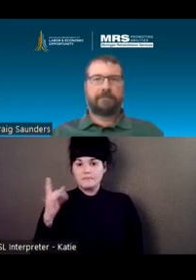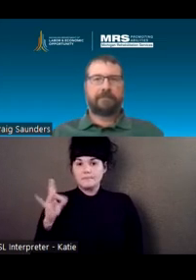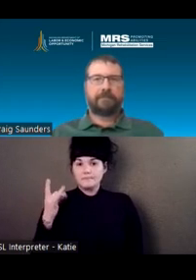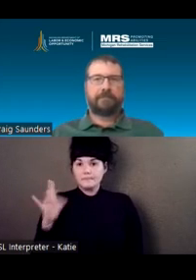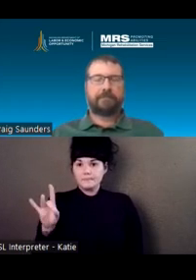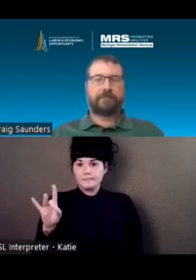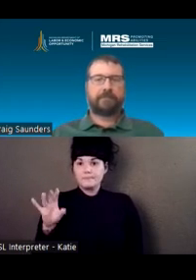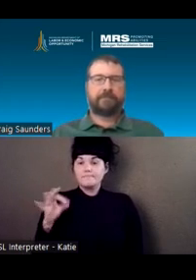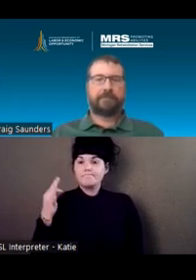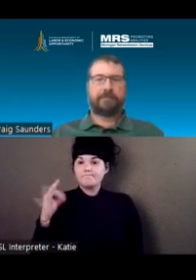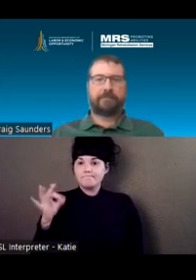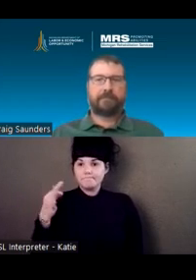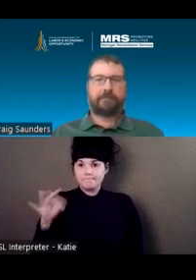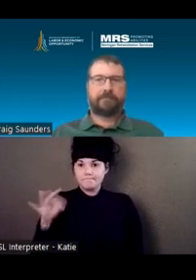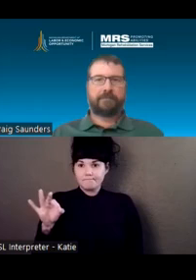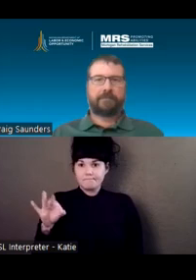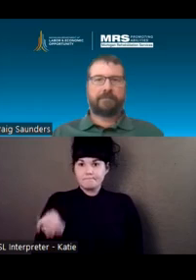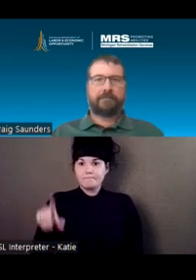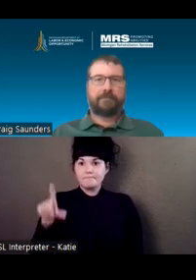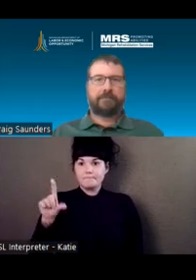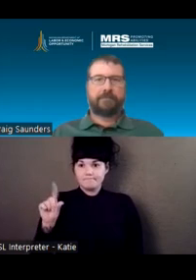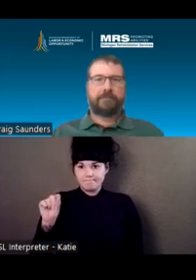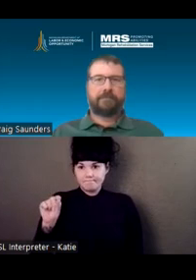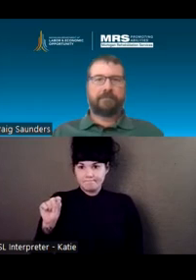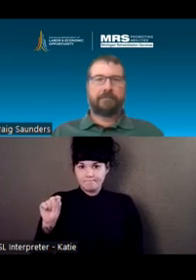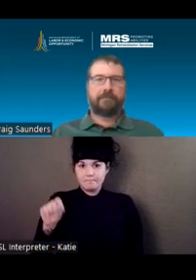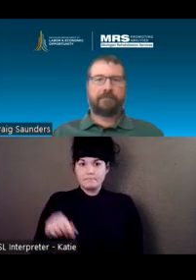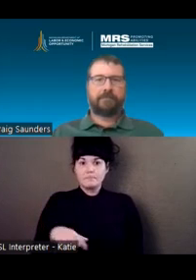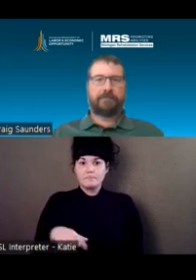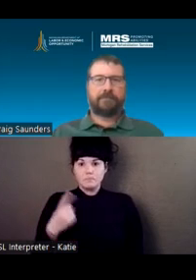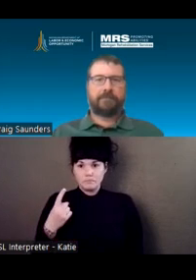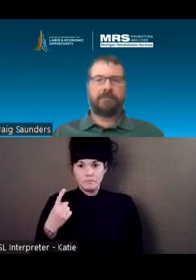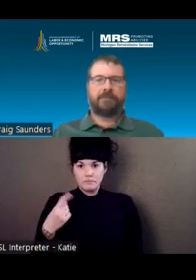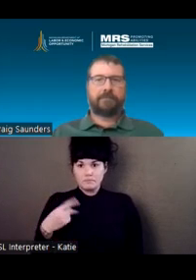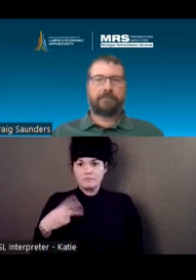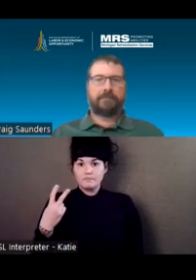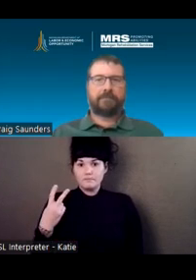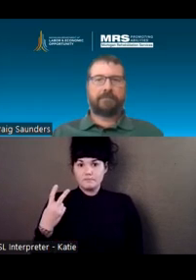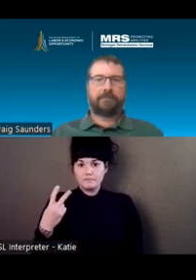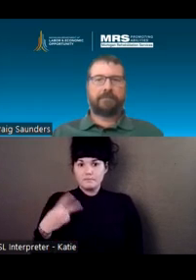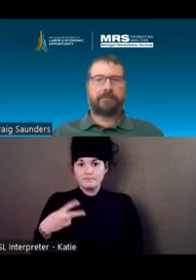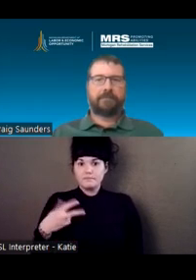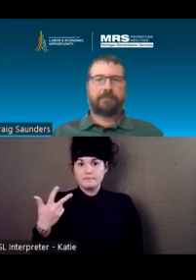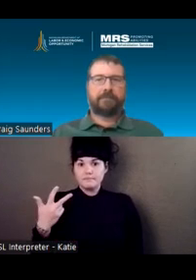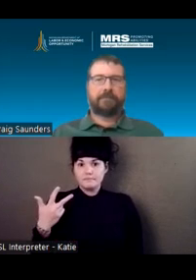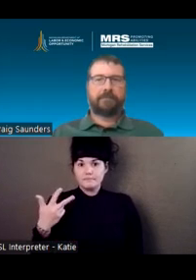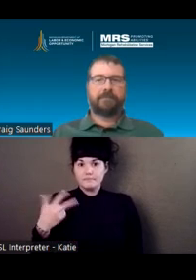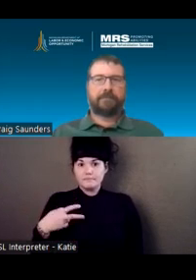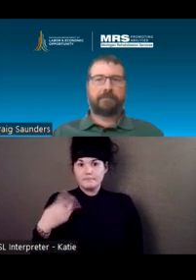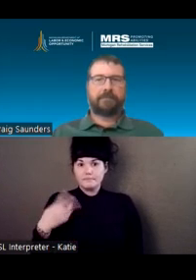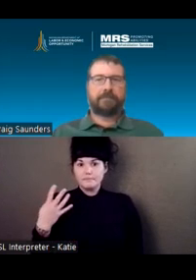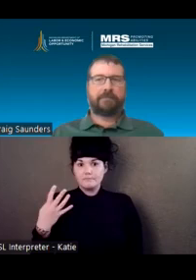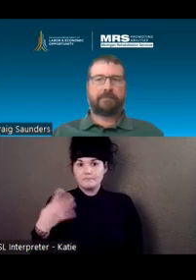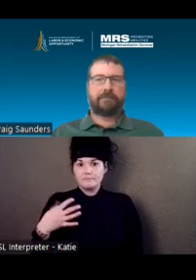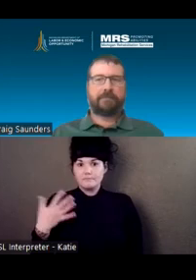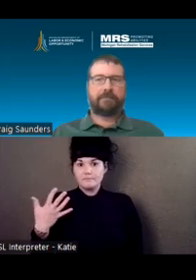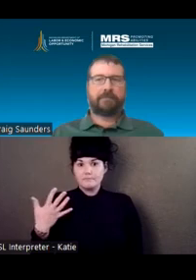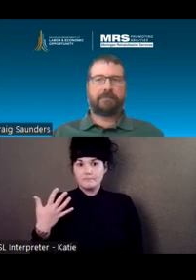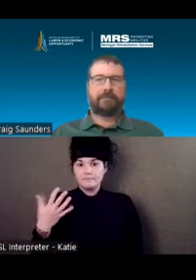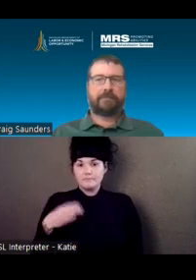18, 19, 20. 1, 2, 3, 4,